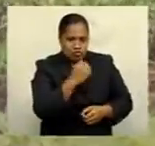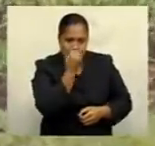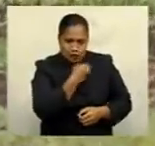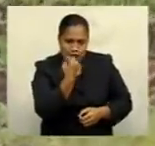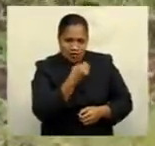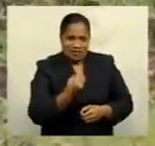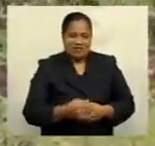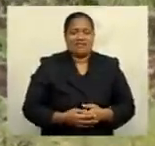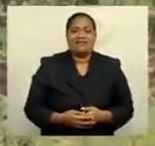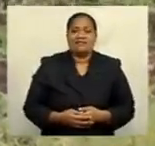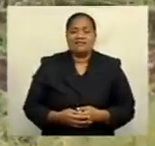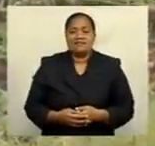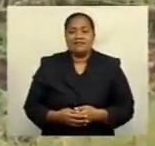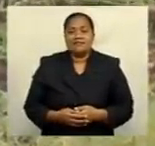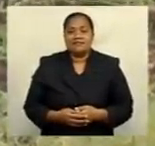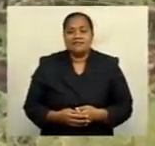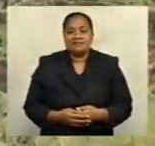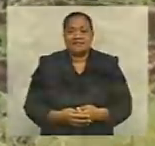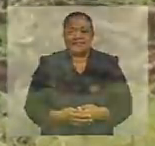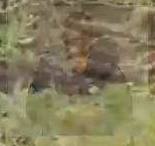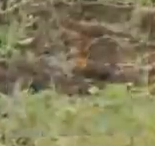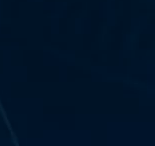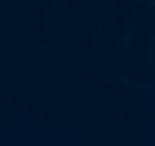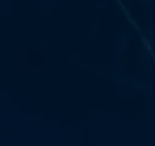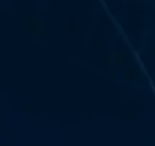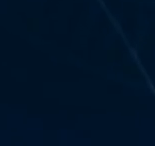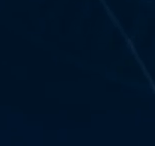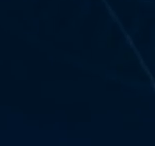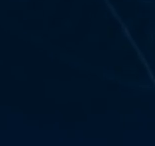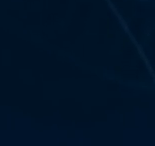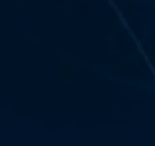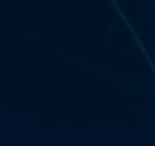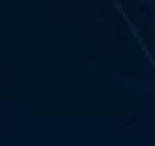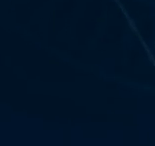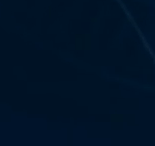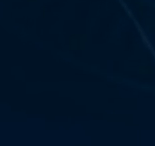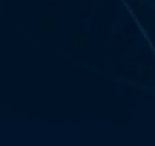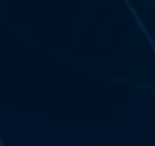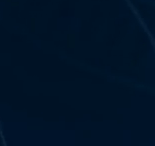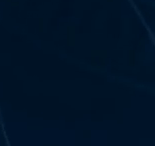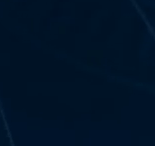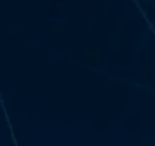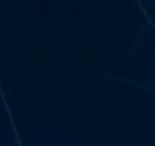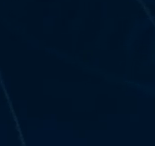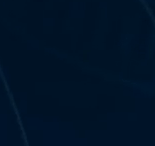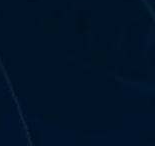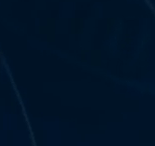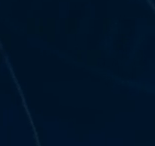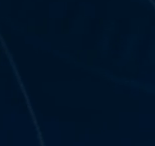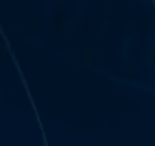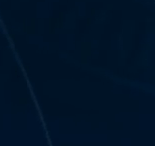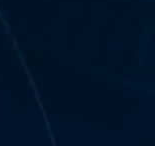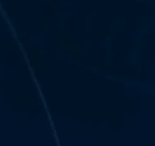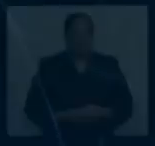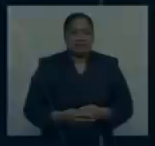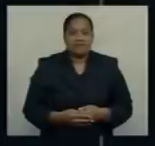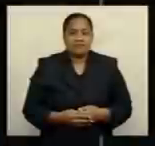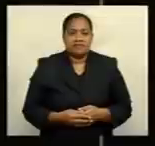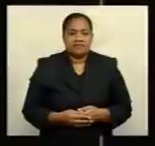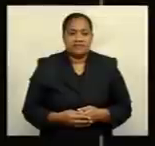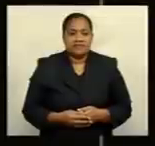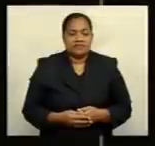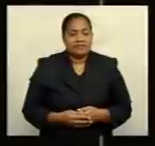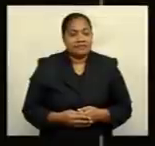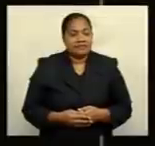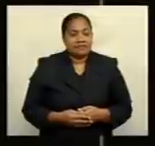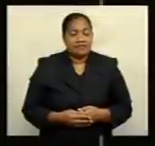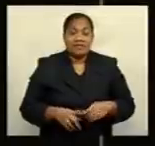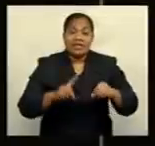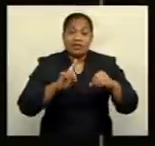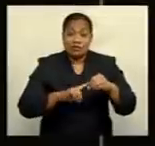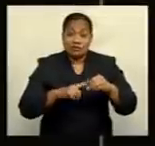Q